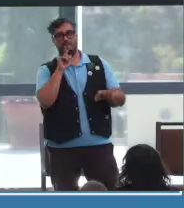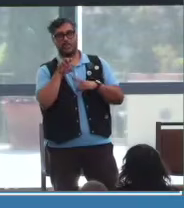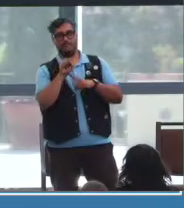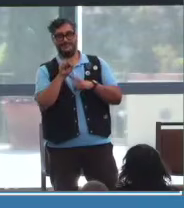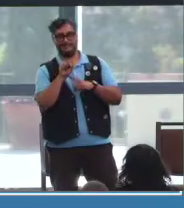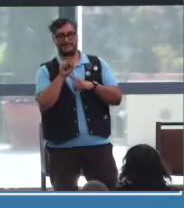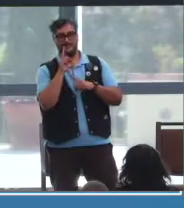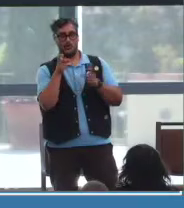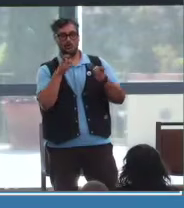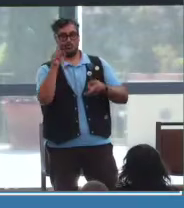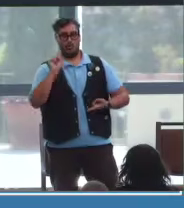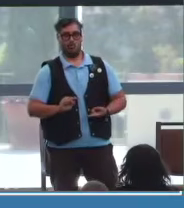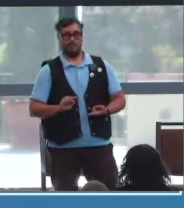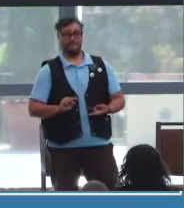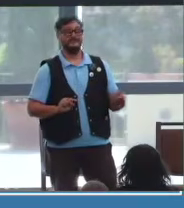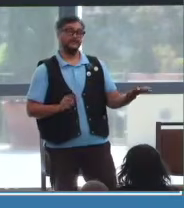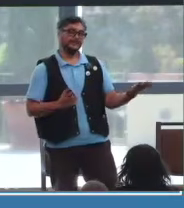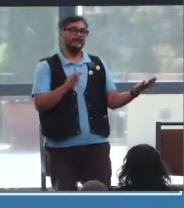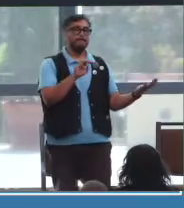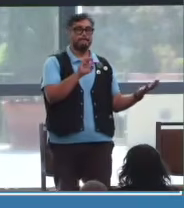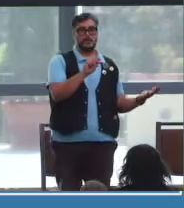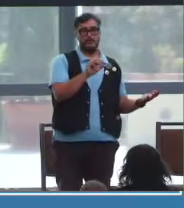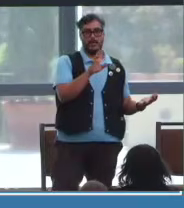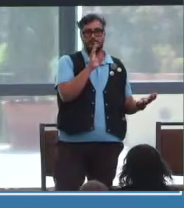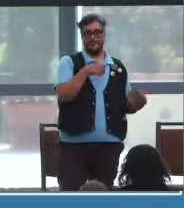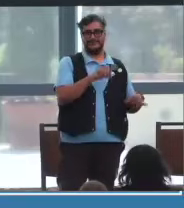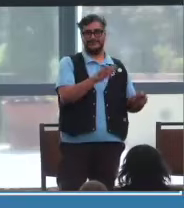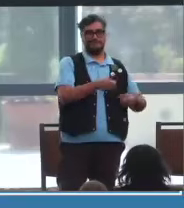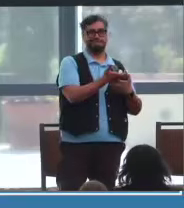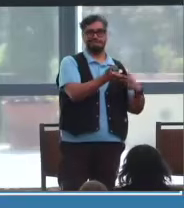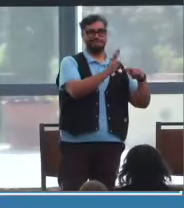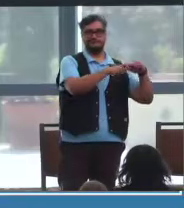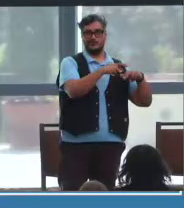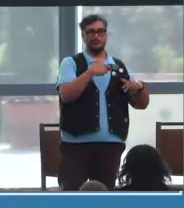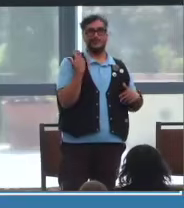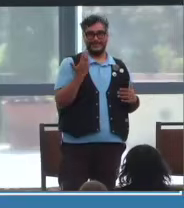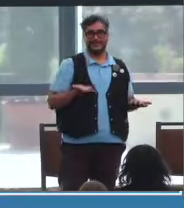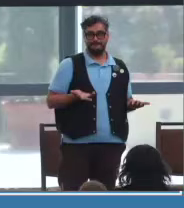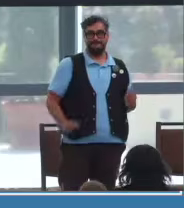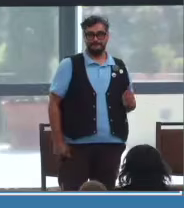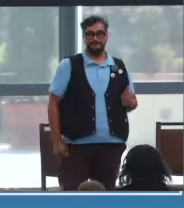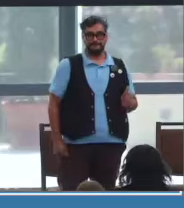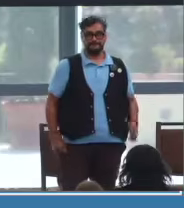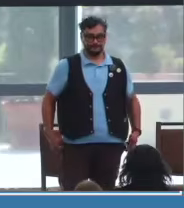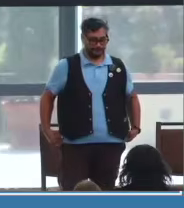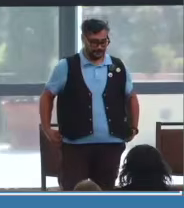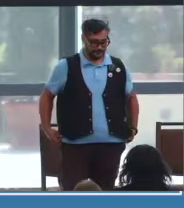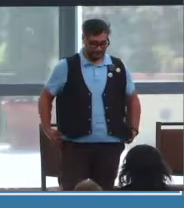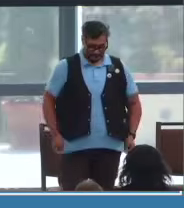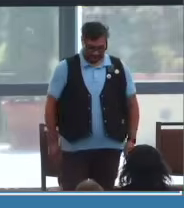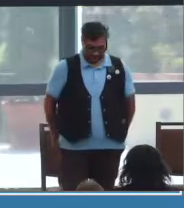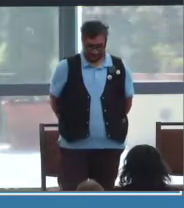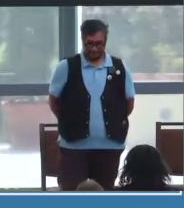things. And again, menopause is still going to be an increased risk in lupus patients as well as in the general population.